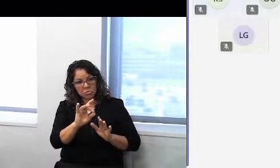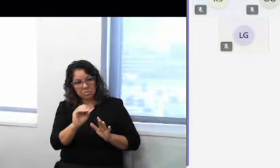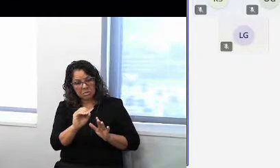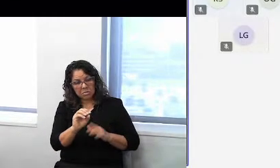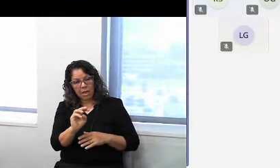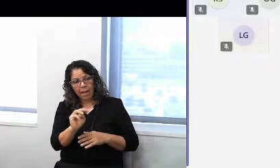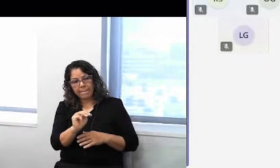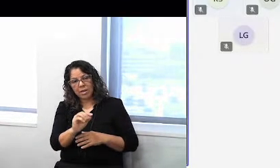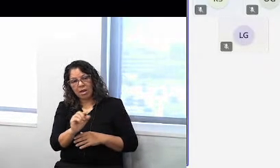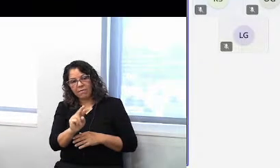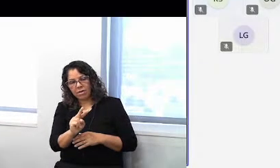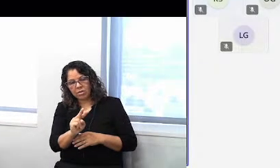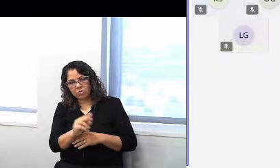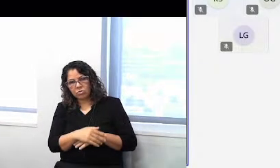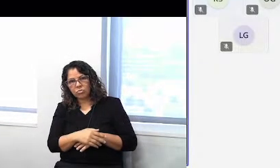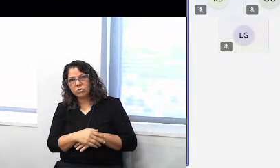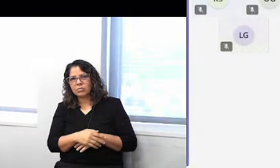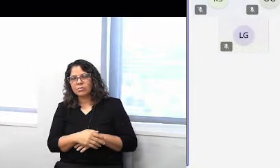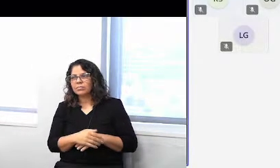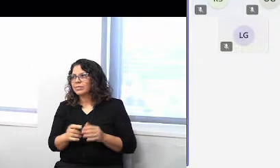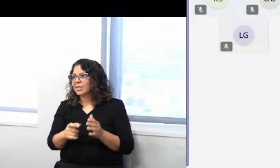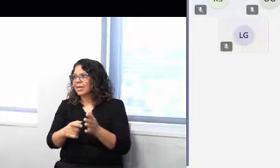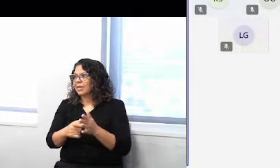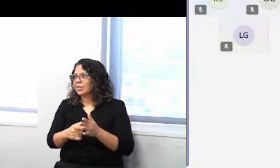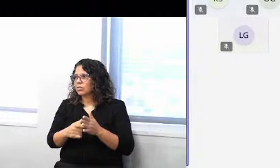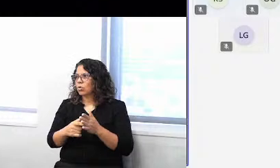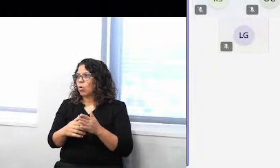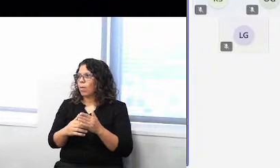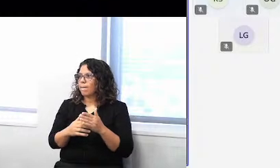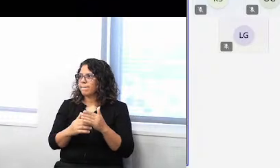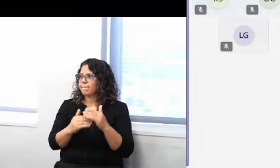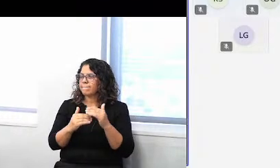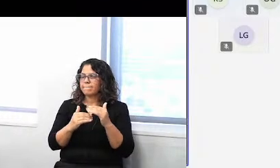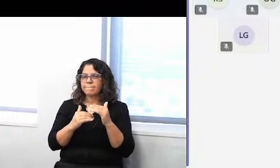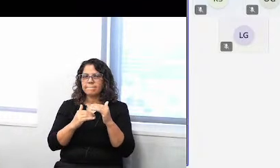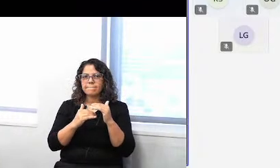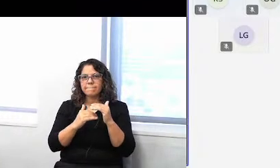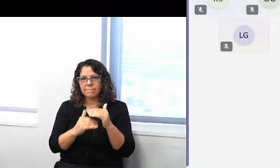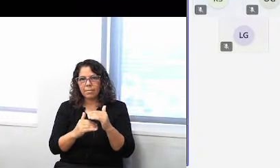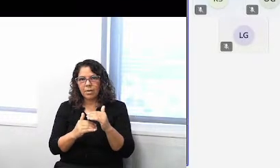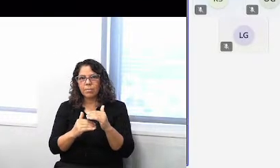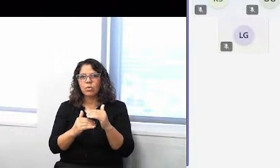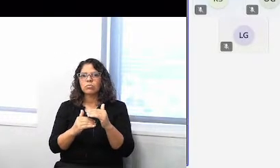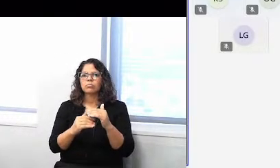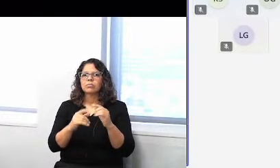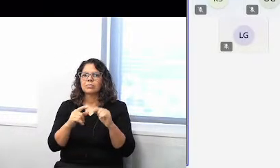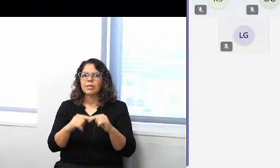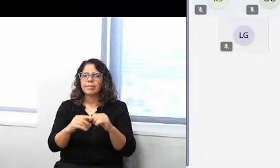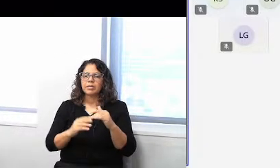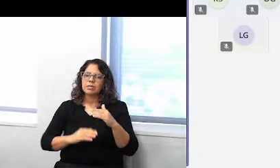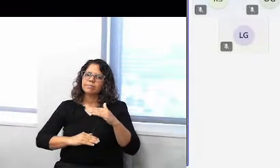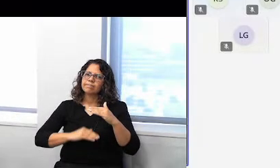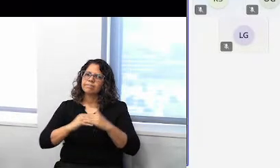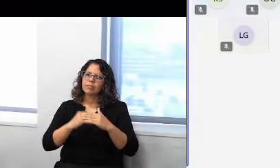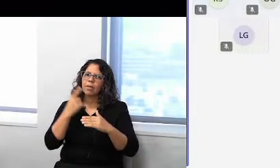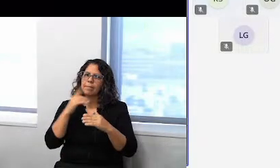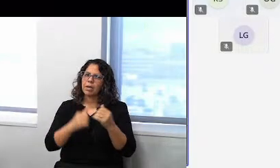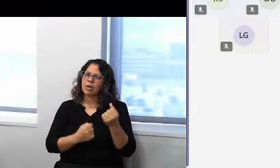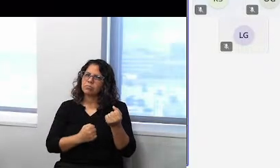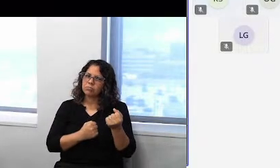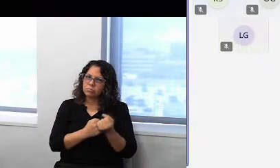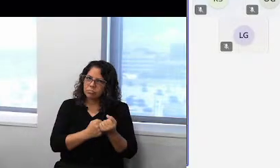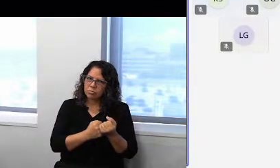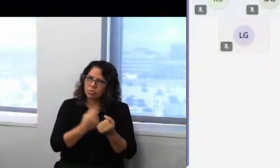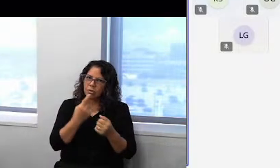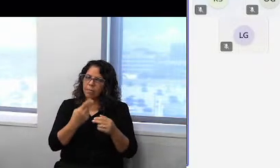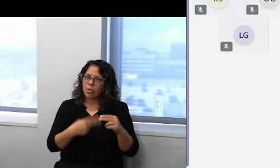that capacity to be provided for ramp and frequency support by the battery energy storage